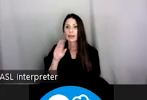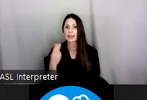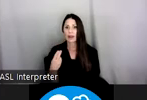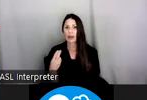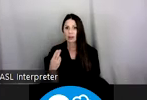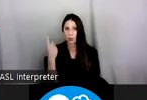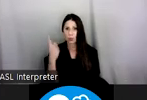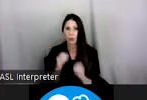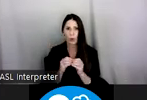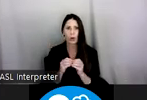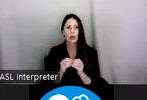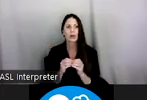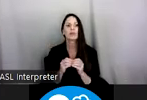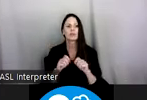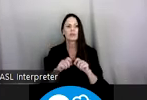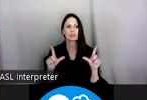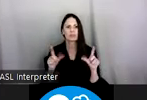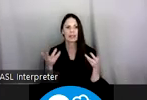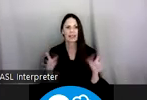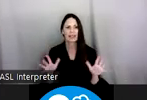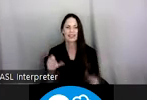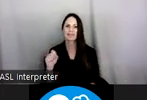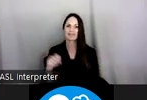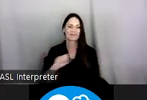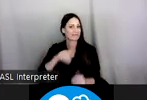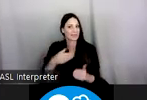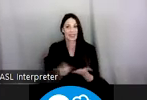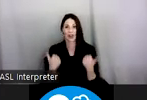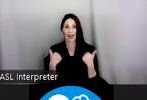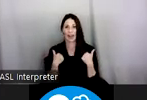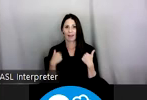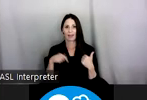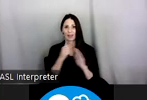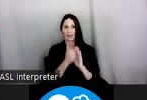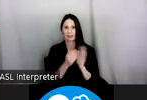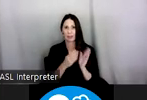it. Yep. So that's all I had on the plan.